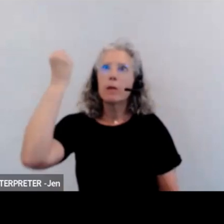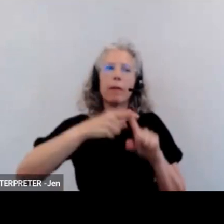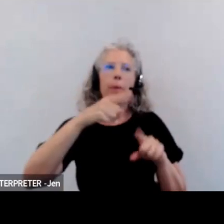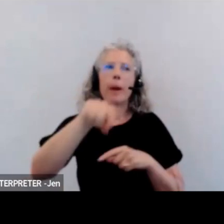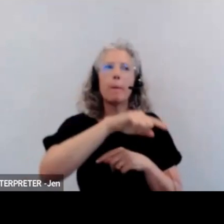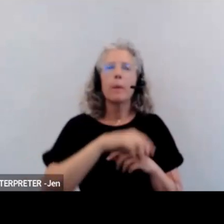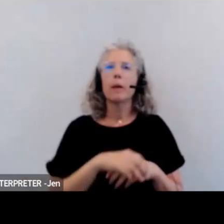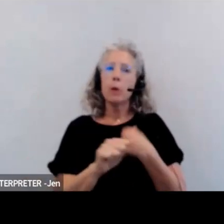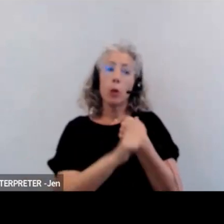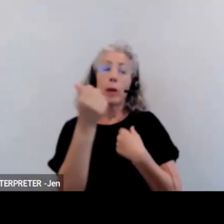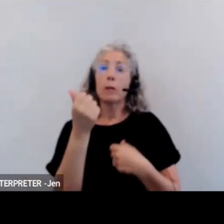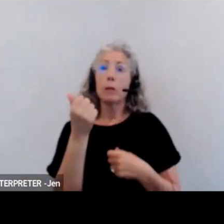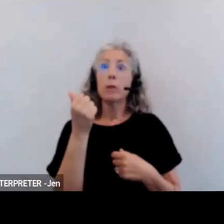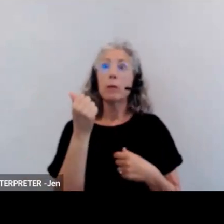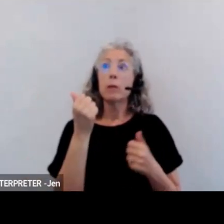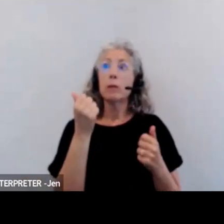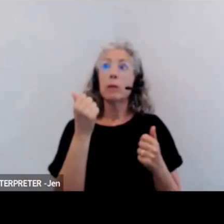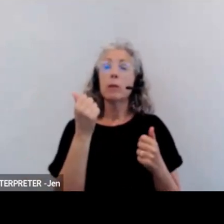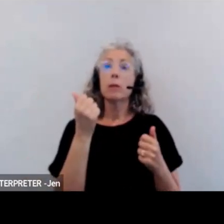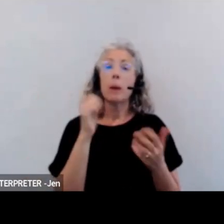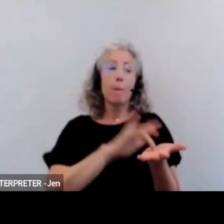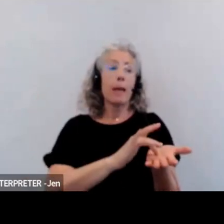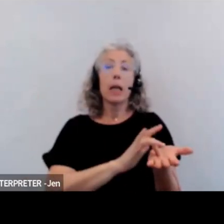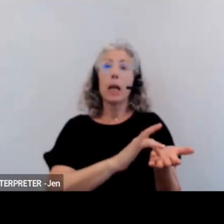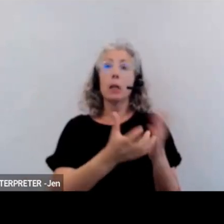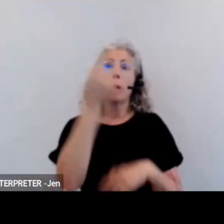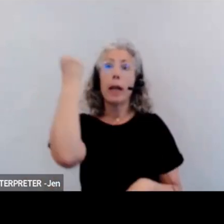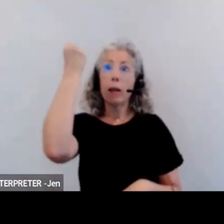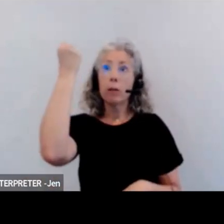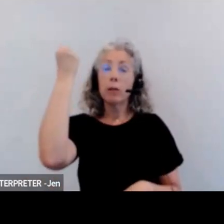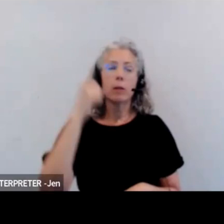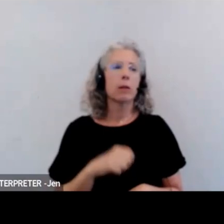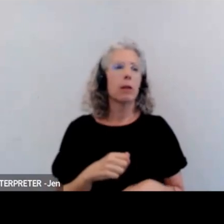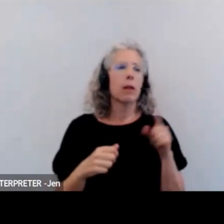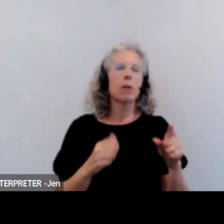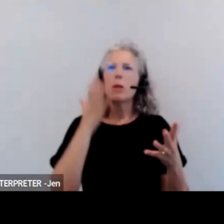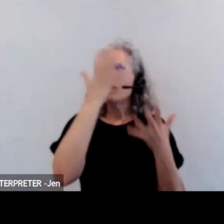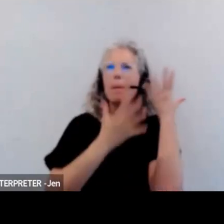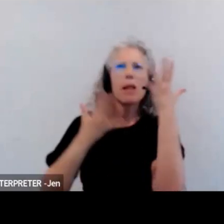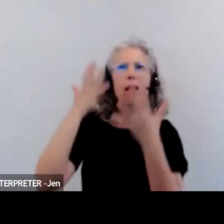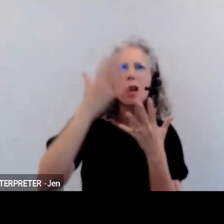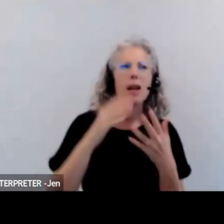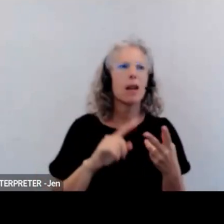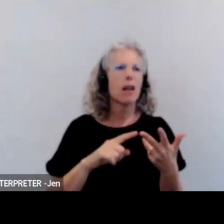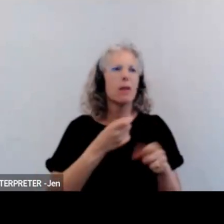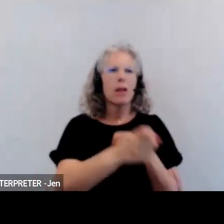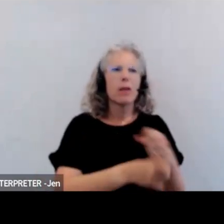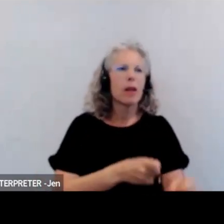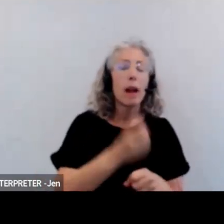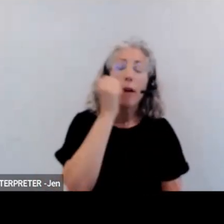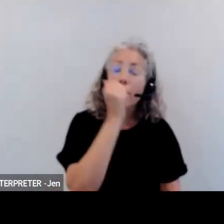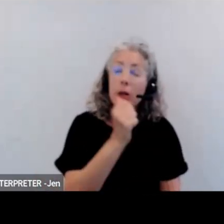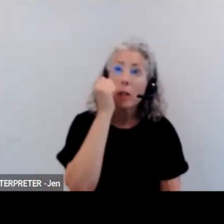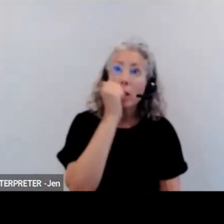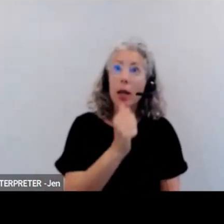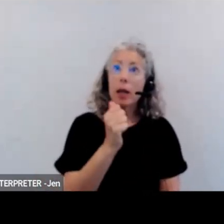were being threatened with having their medication withheld. They were being humiliated. They were being terrorized on a daily